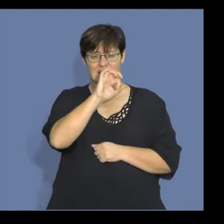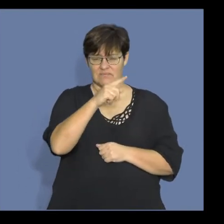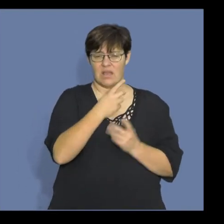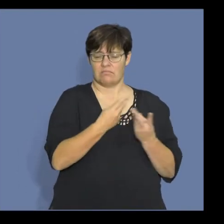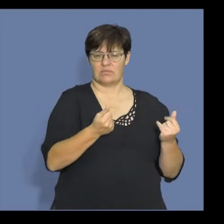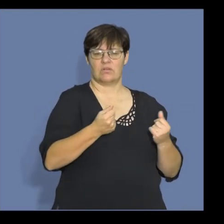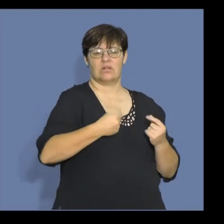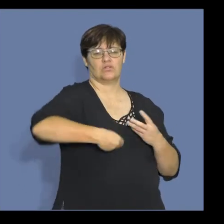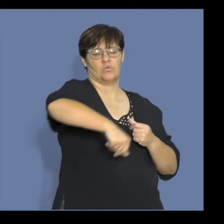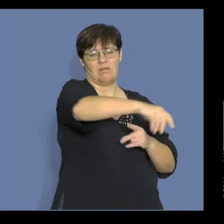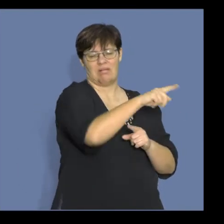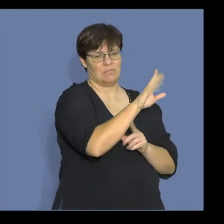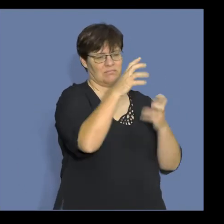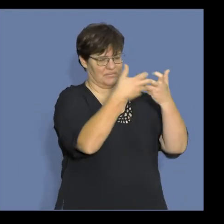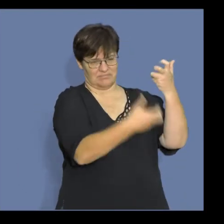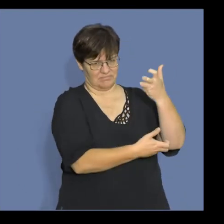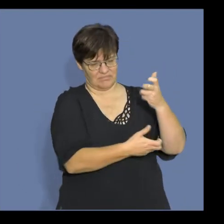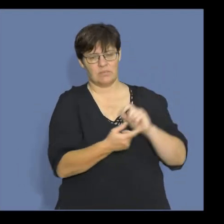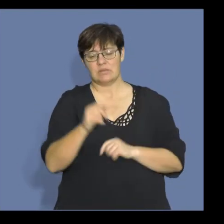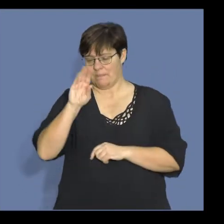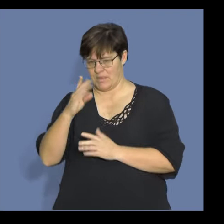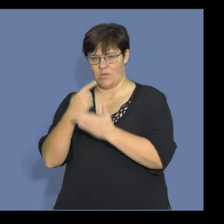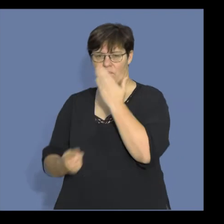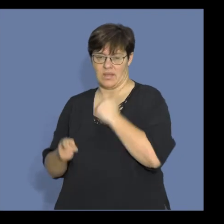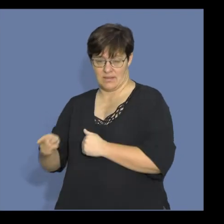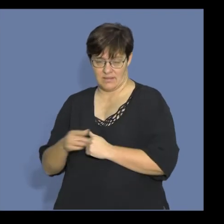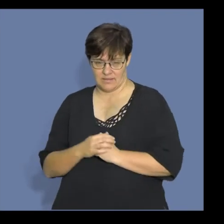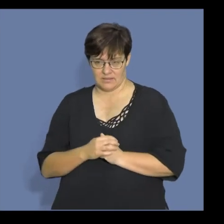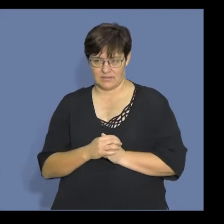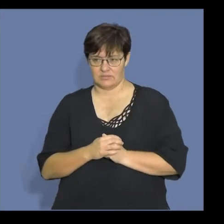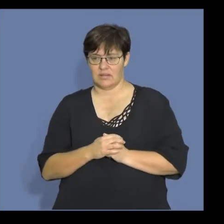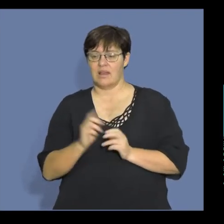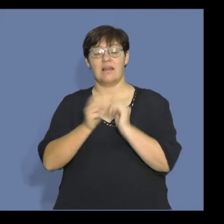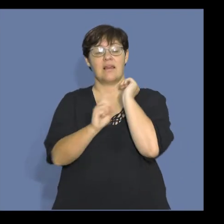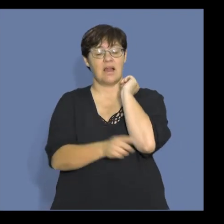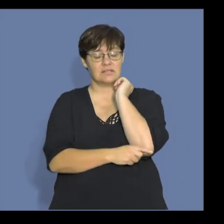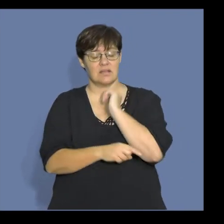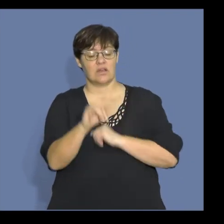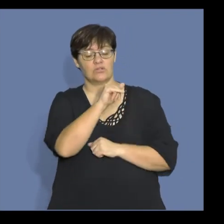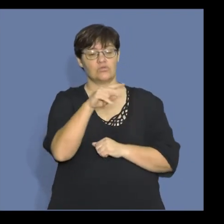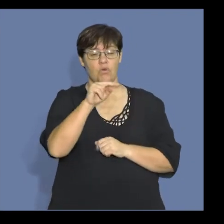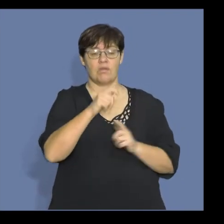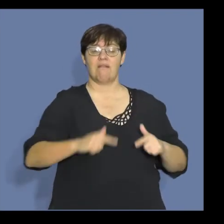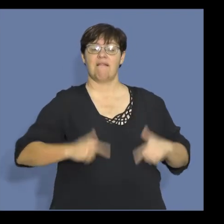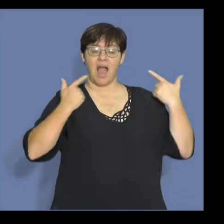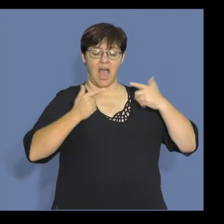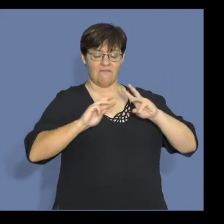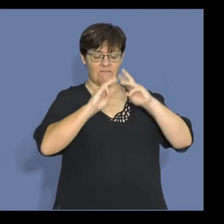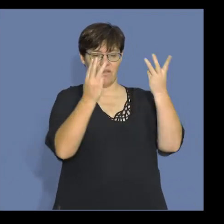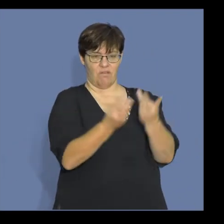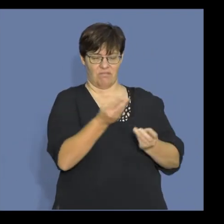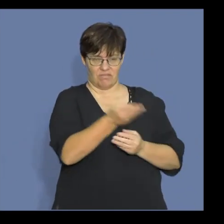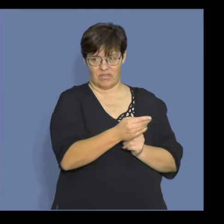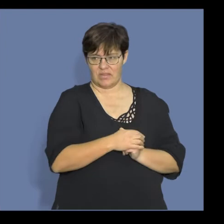whereas lithosphere refers to the soil. So the answer there was B only. And finally, the zone of life on